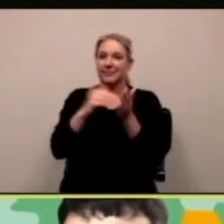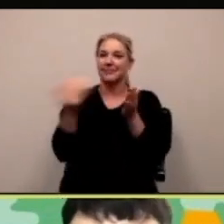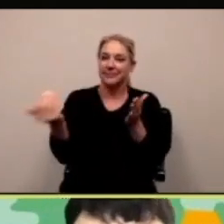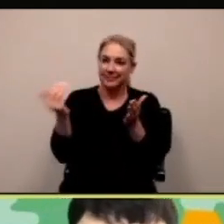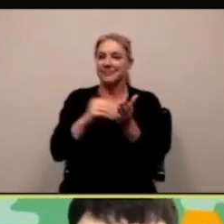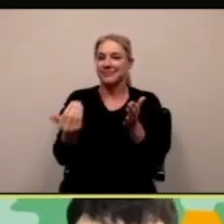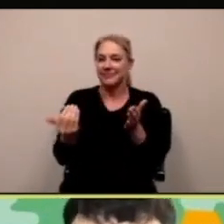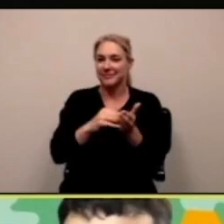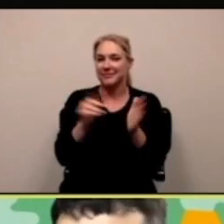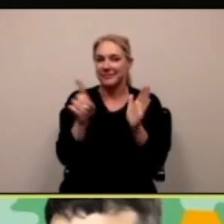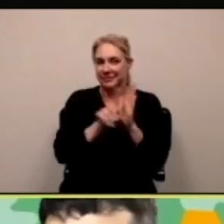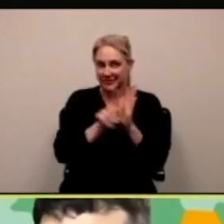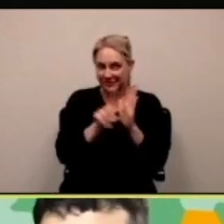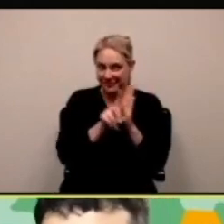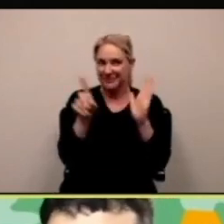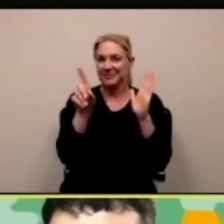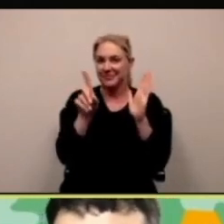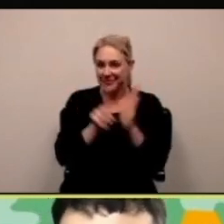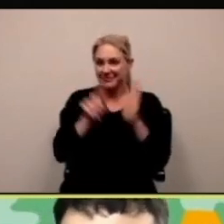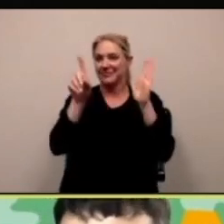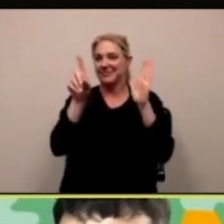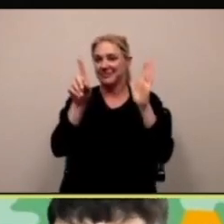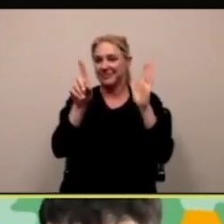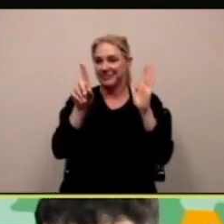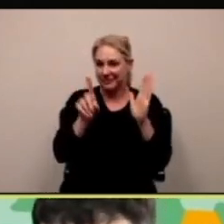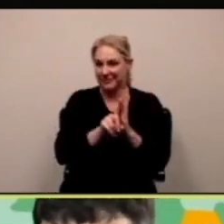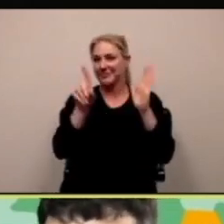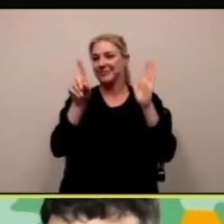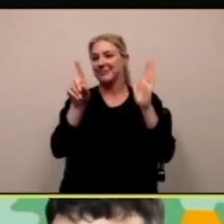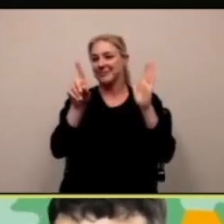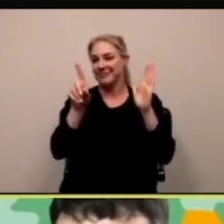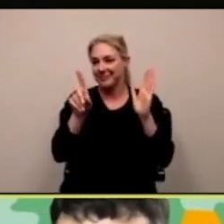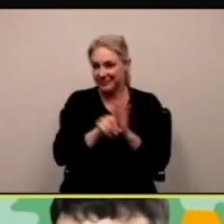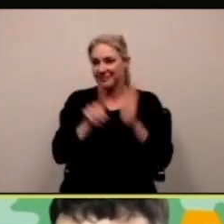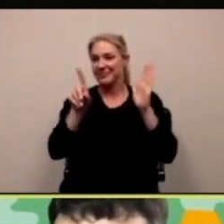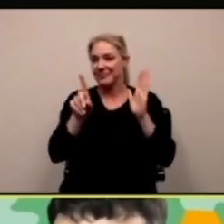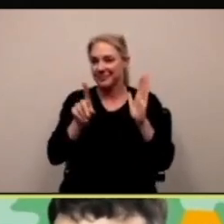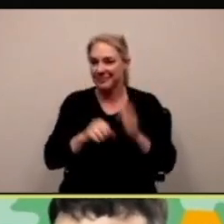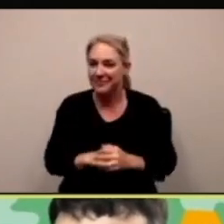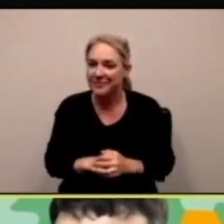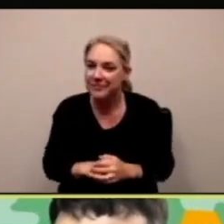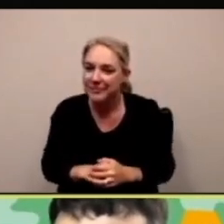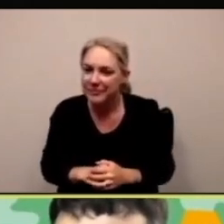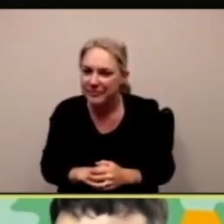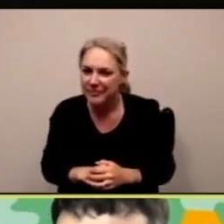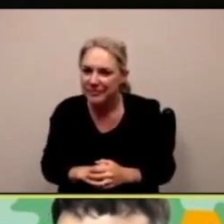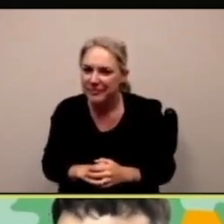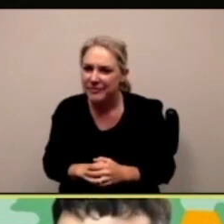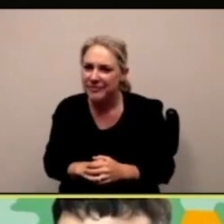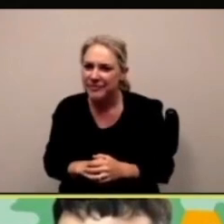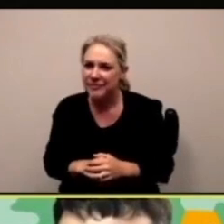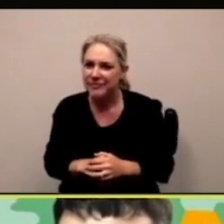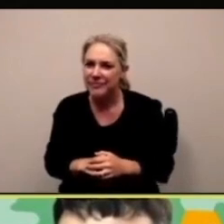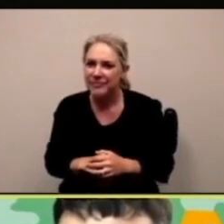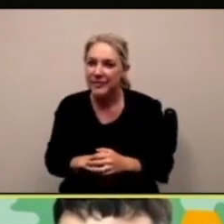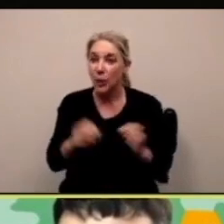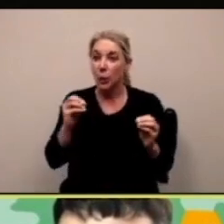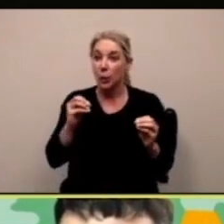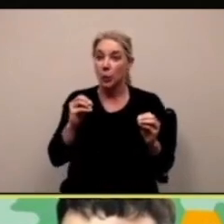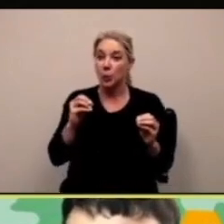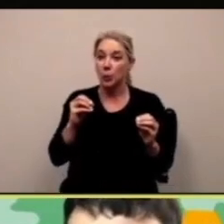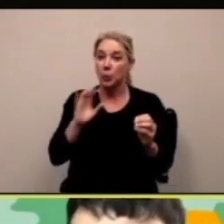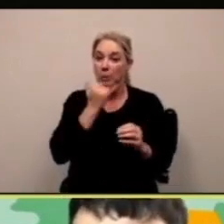balls leave a trail using the pen extension, so you can see the bouncing happen. Whoops.